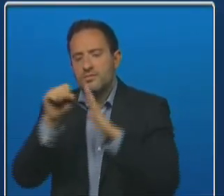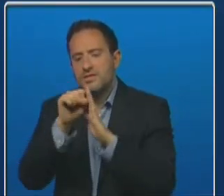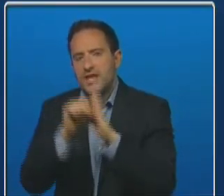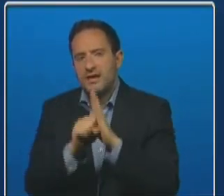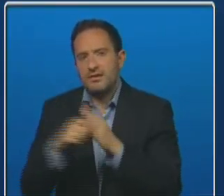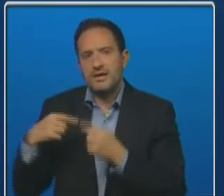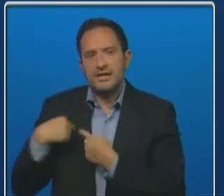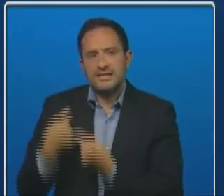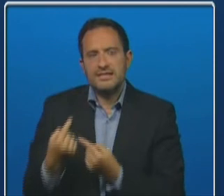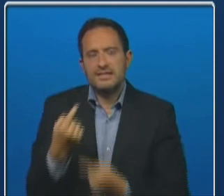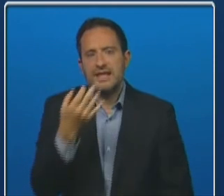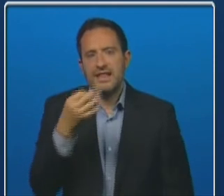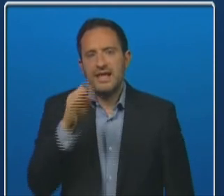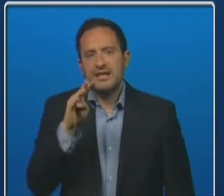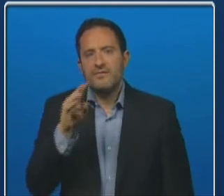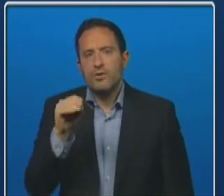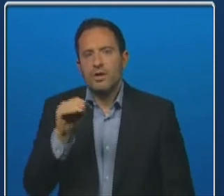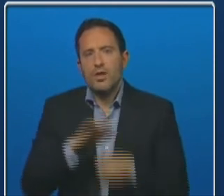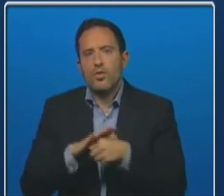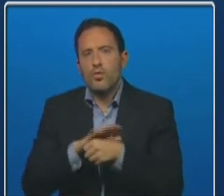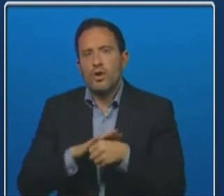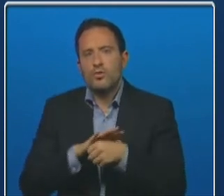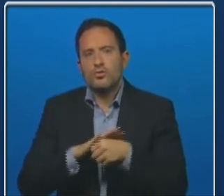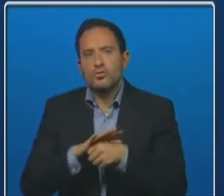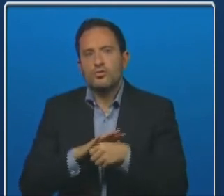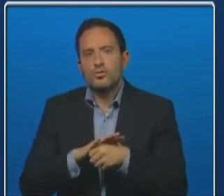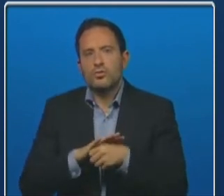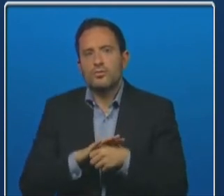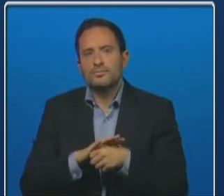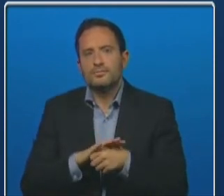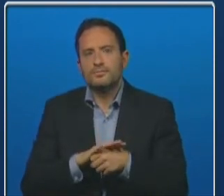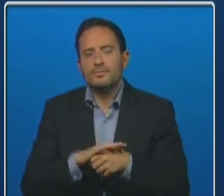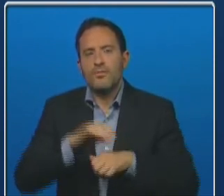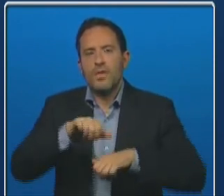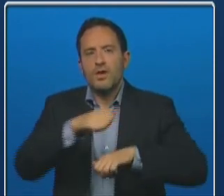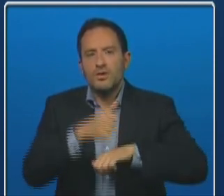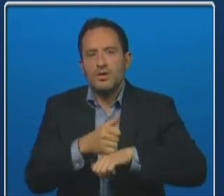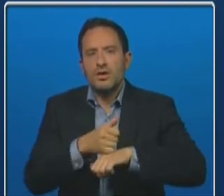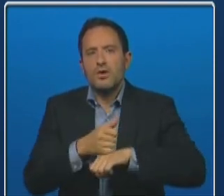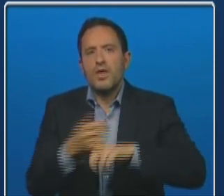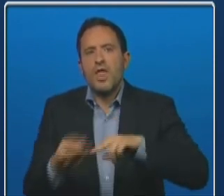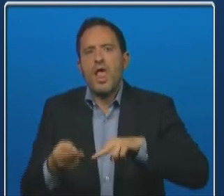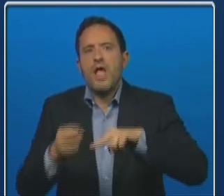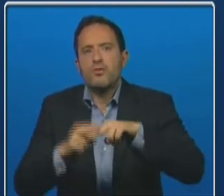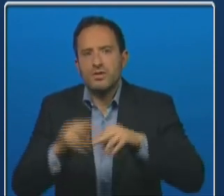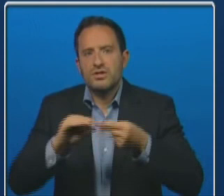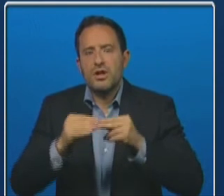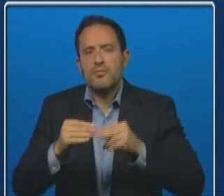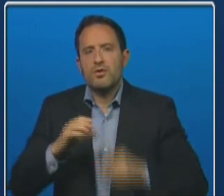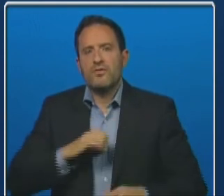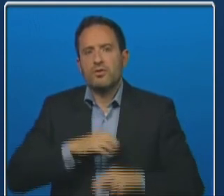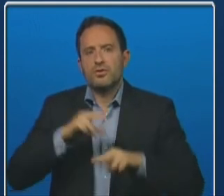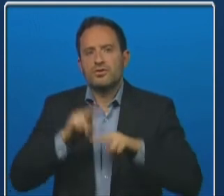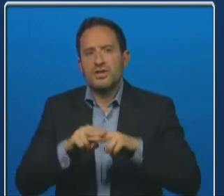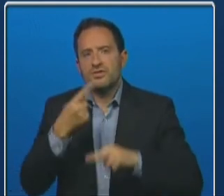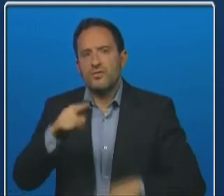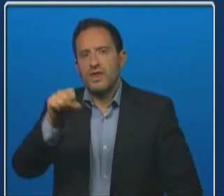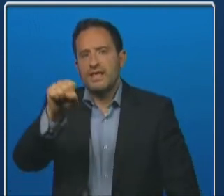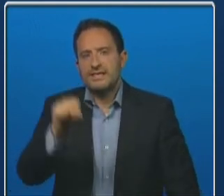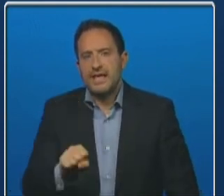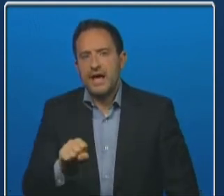Since 1940, the regional trend with apportionment has been an increase in the number of congressional seats for the South and West, and a